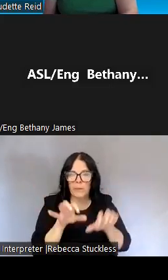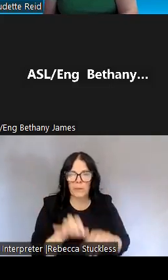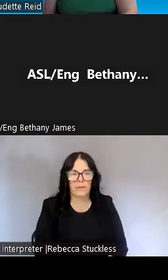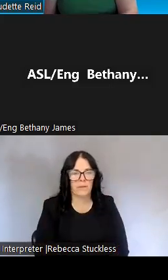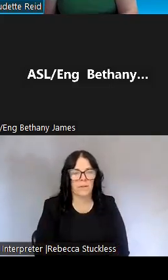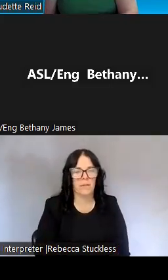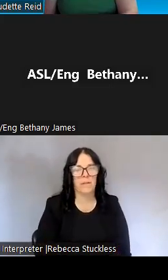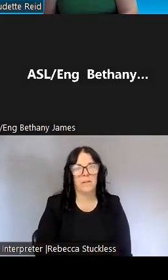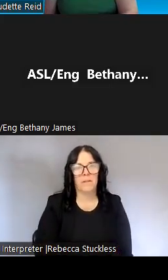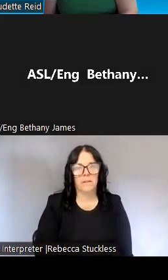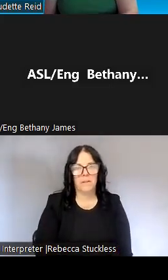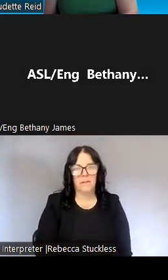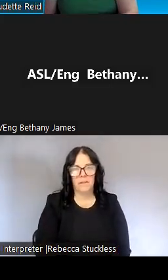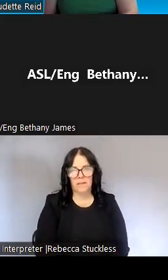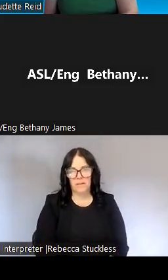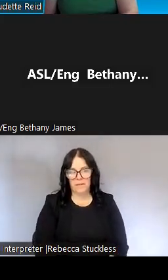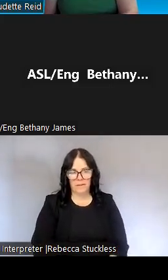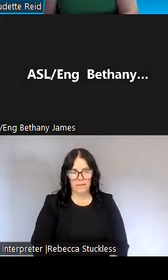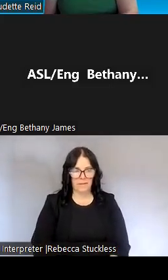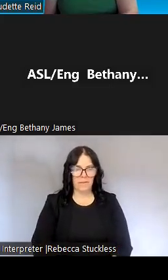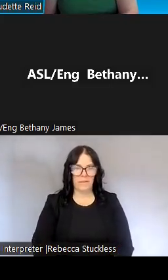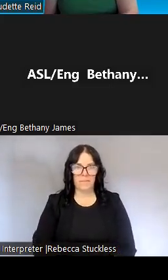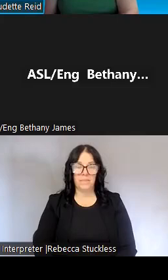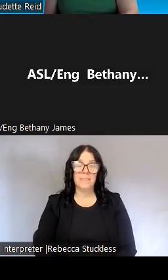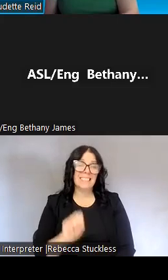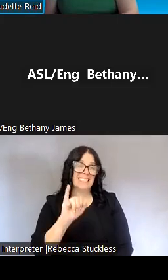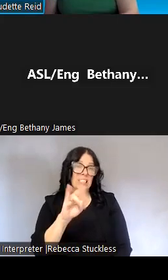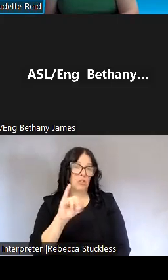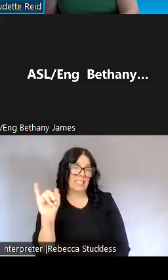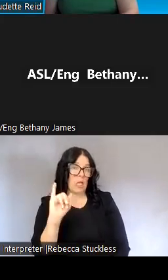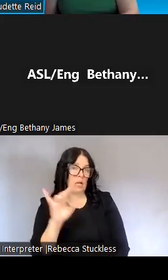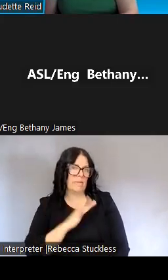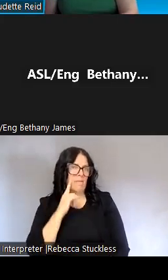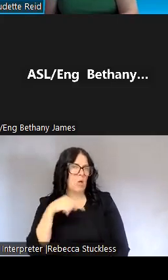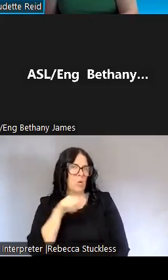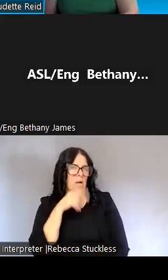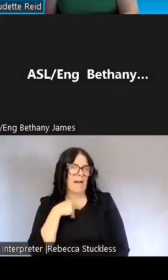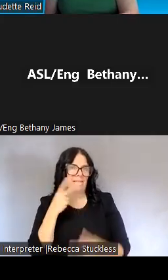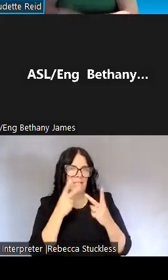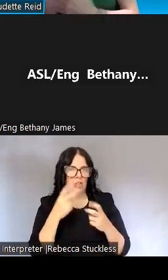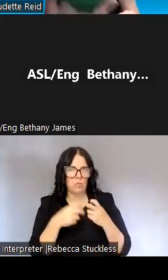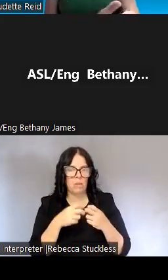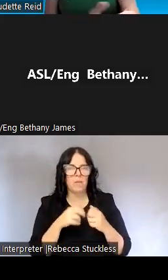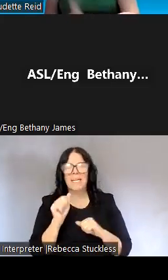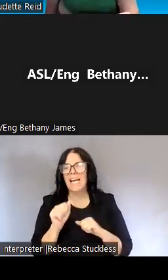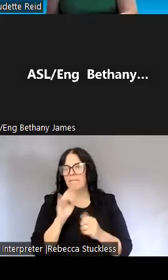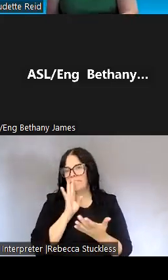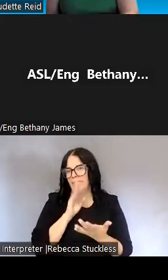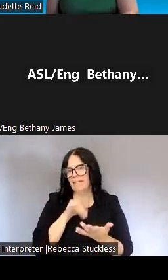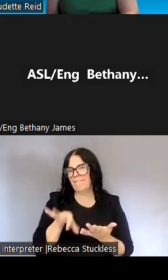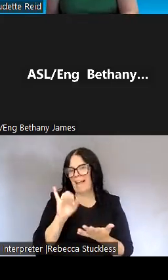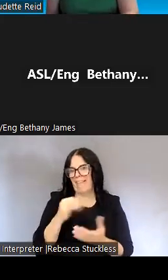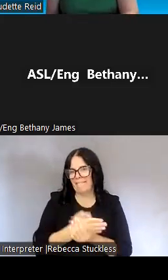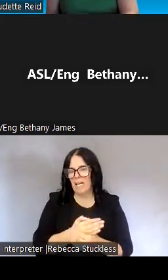Siri is also useful for people who have vision problems, and you can ask Siri to find files, to set reminders,